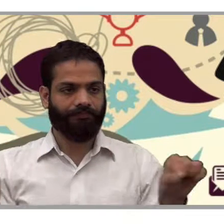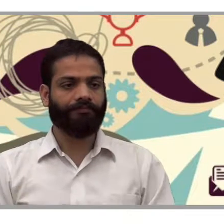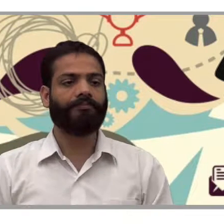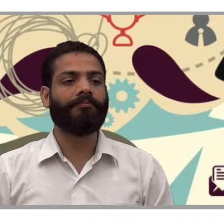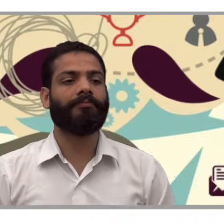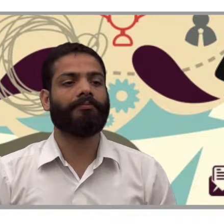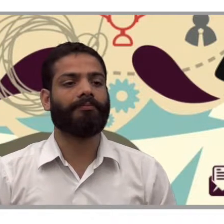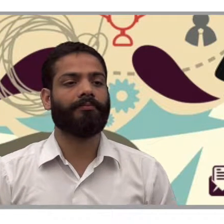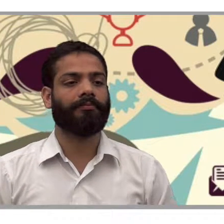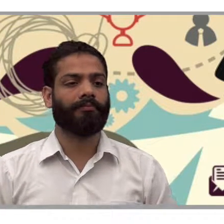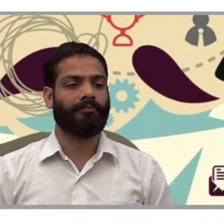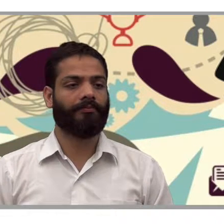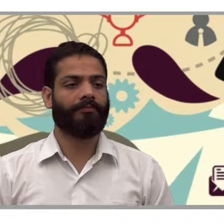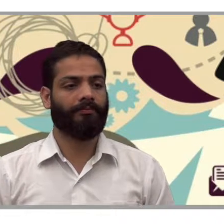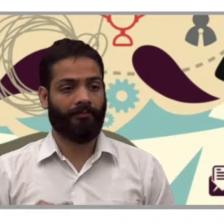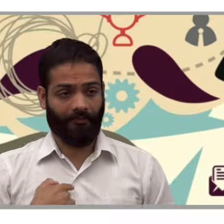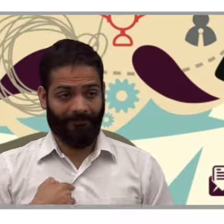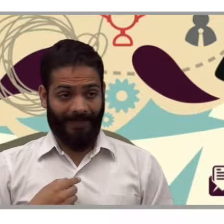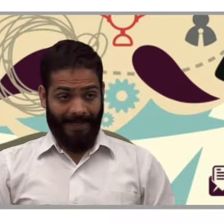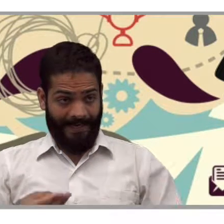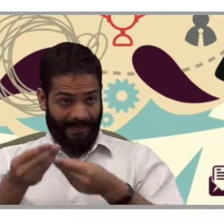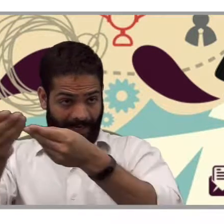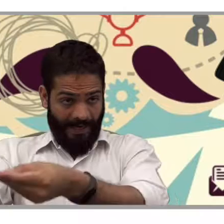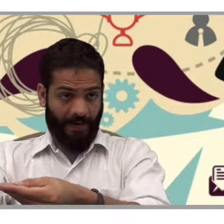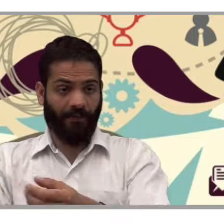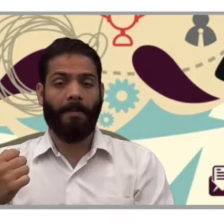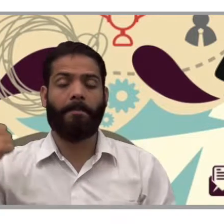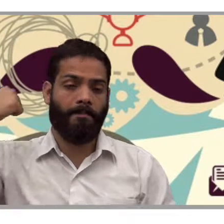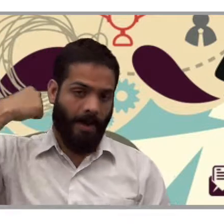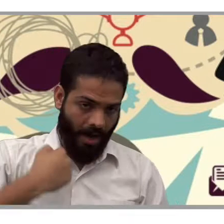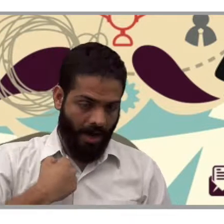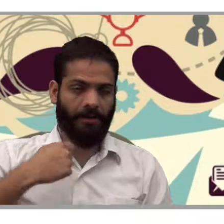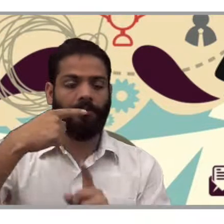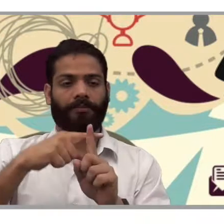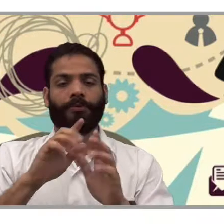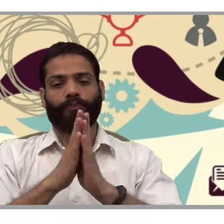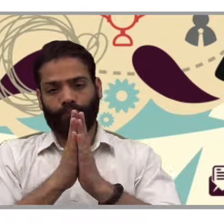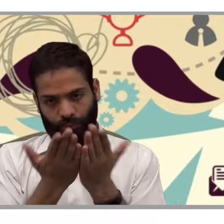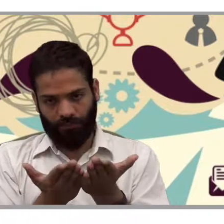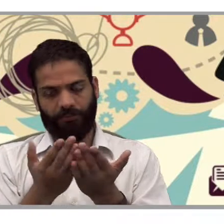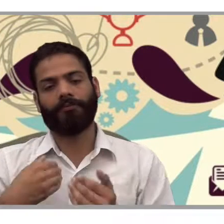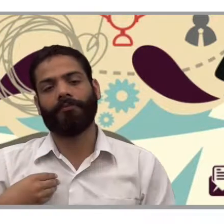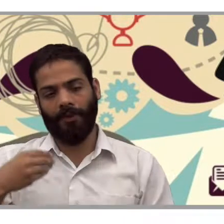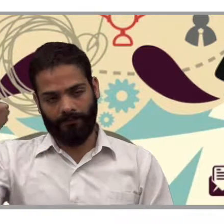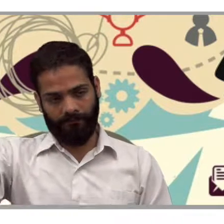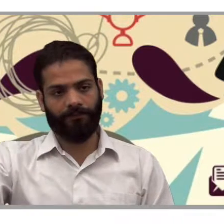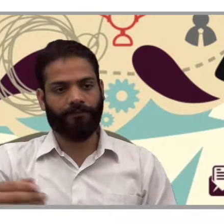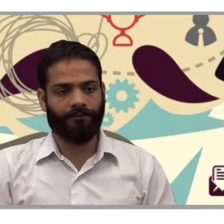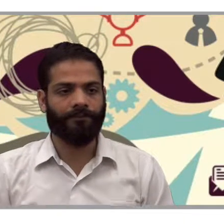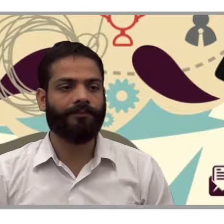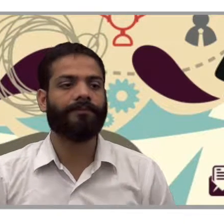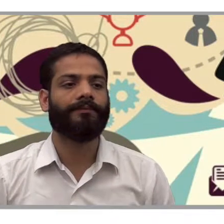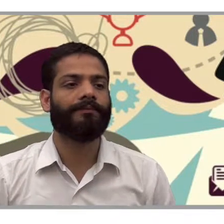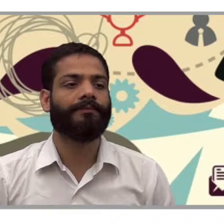In the sentence where 1, which is I gave him a bag and a book, 1